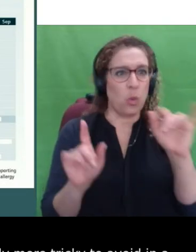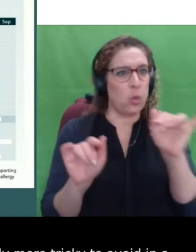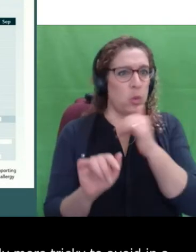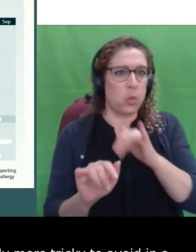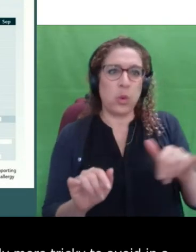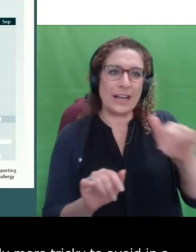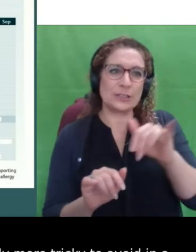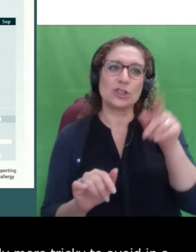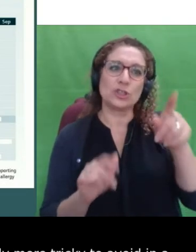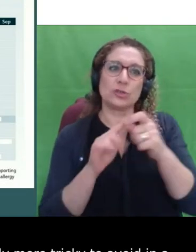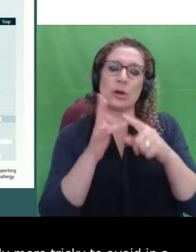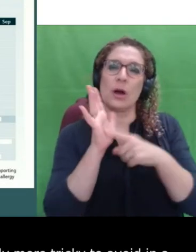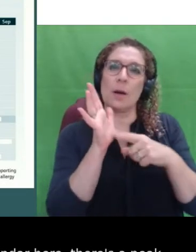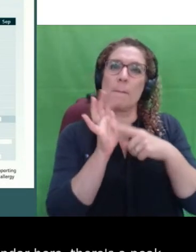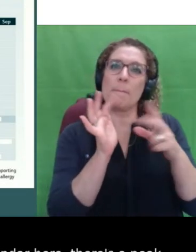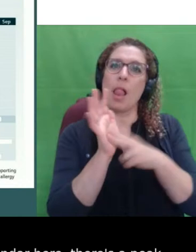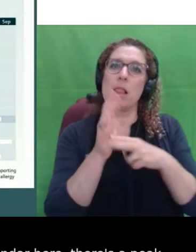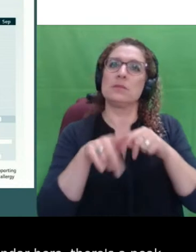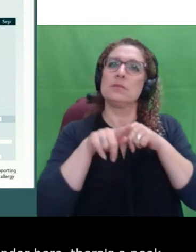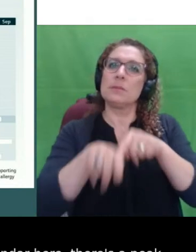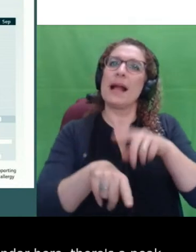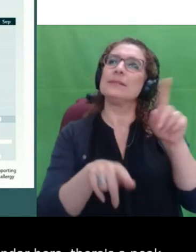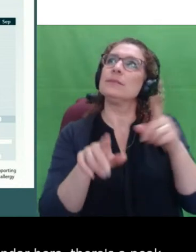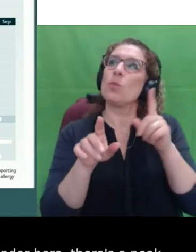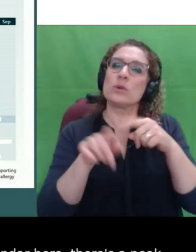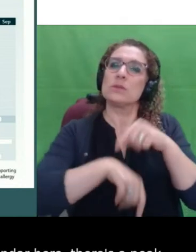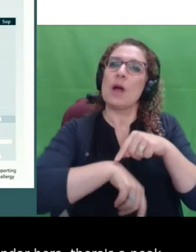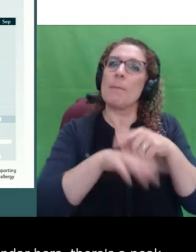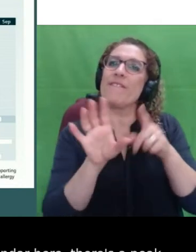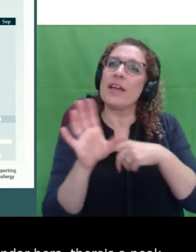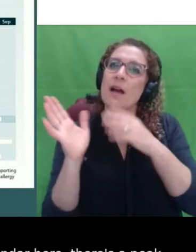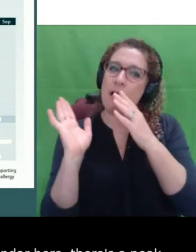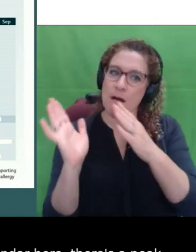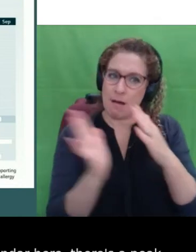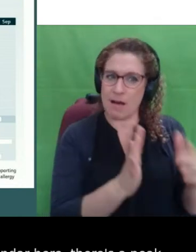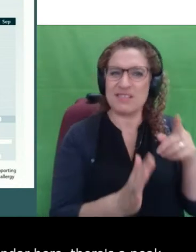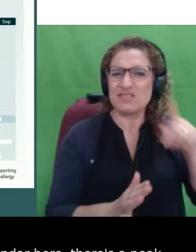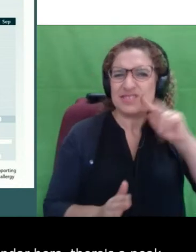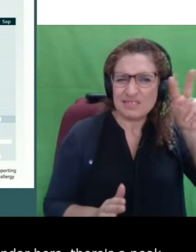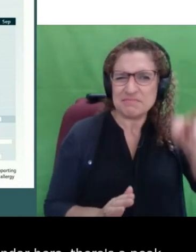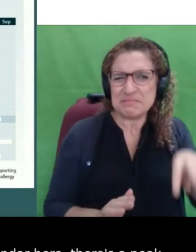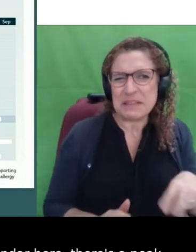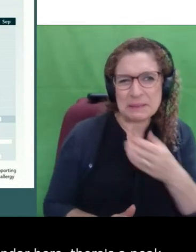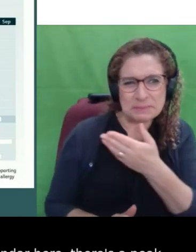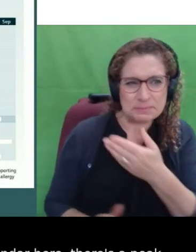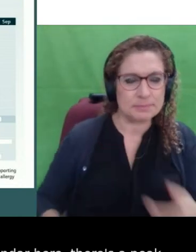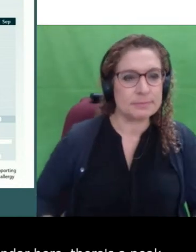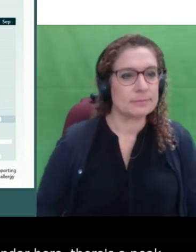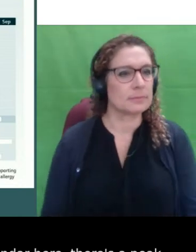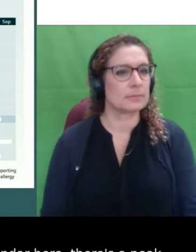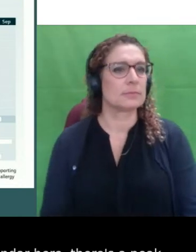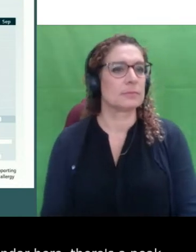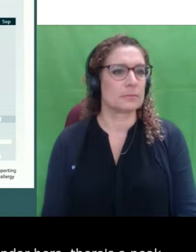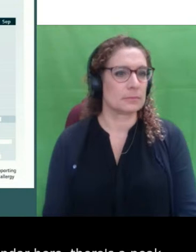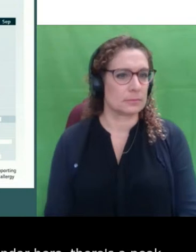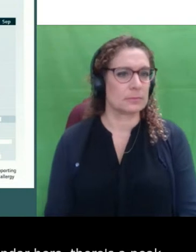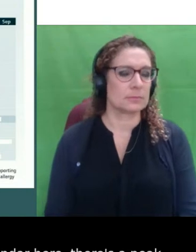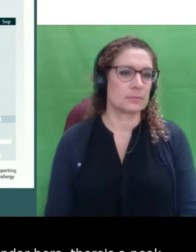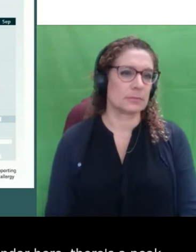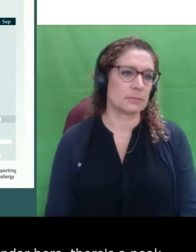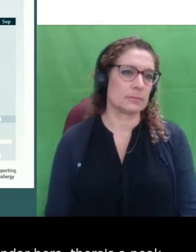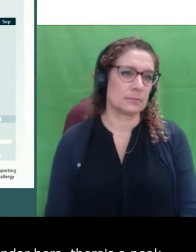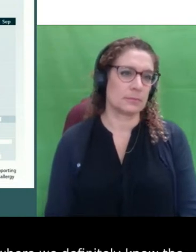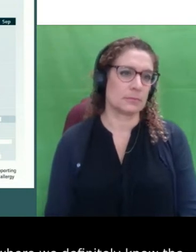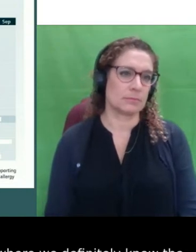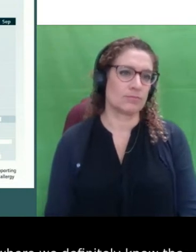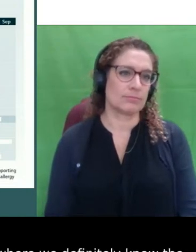bold there but there's a gap uh there's also gaps either side where where um we definitely know the pollen season can